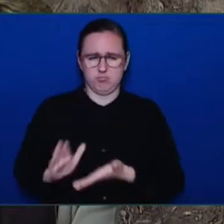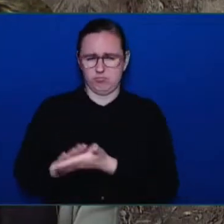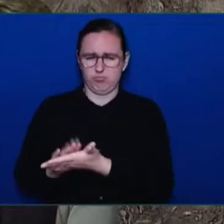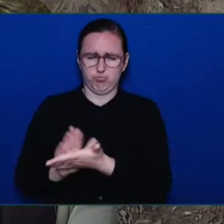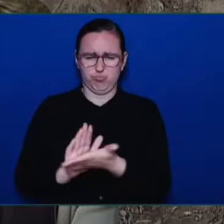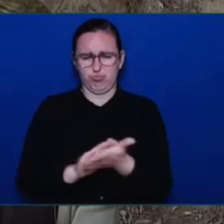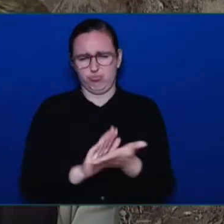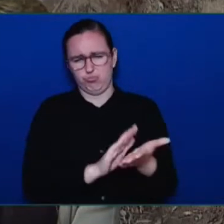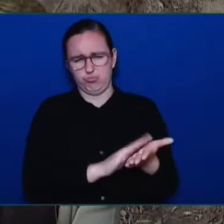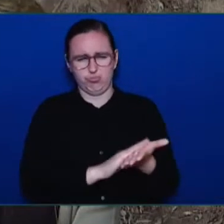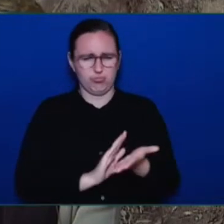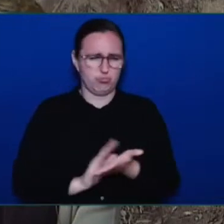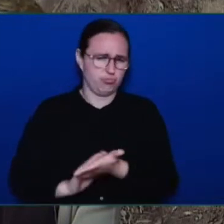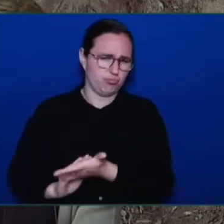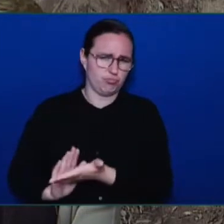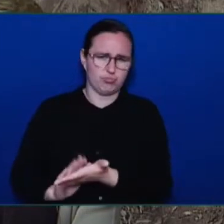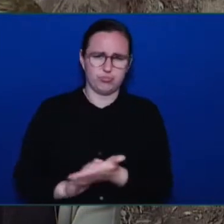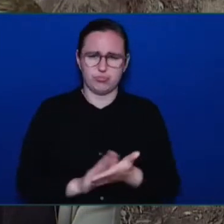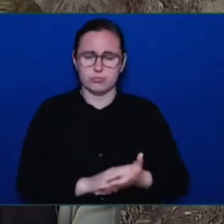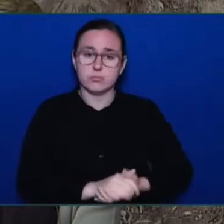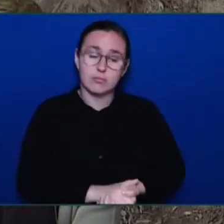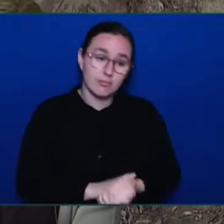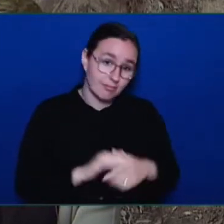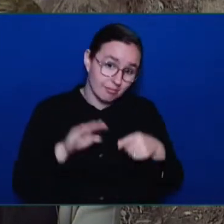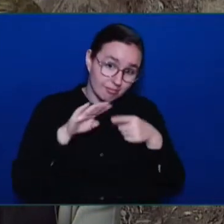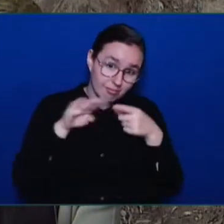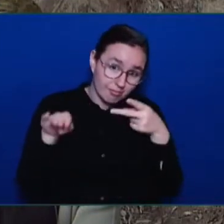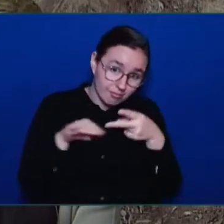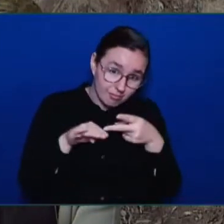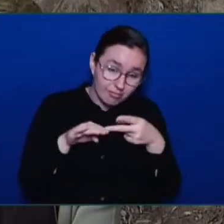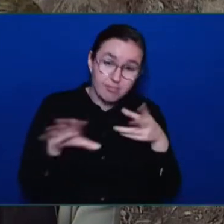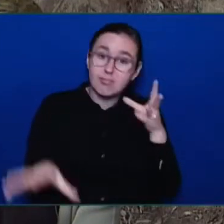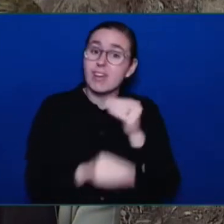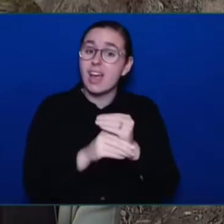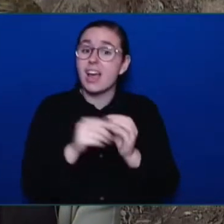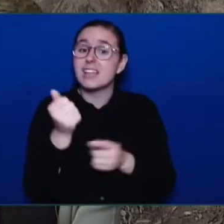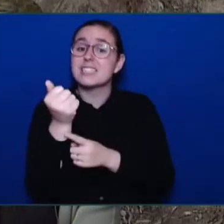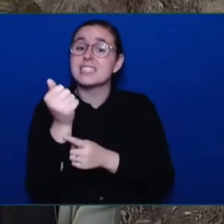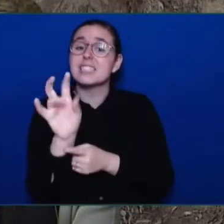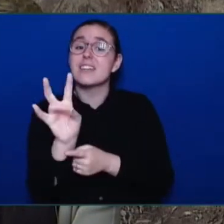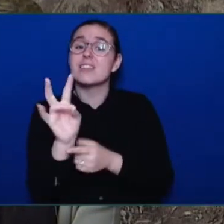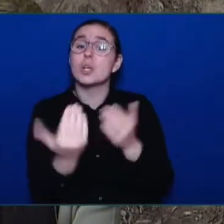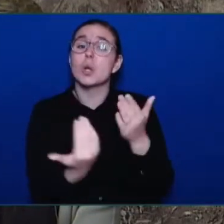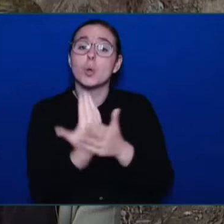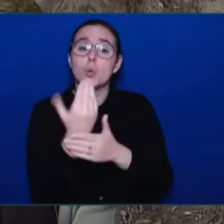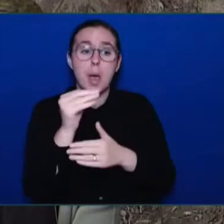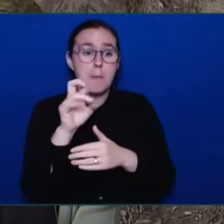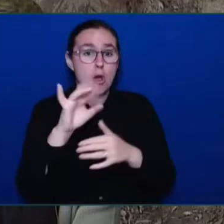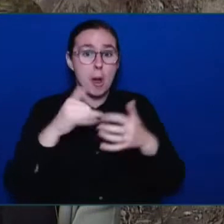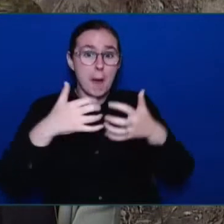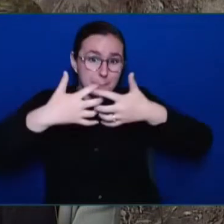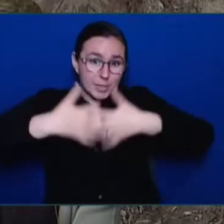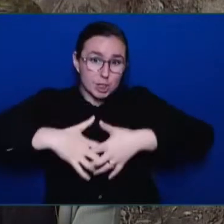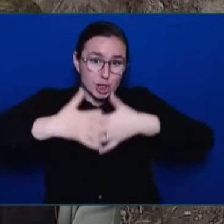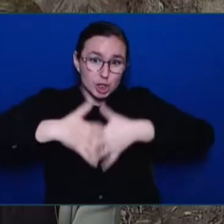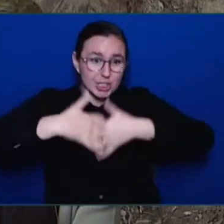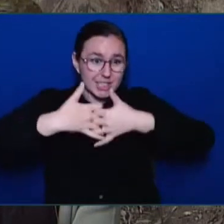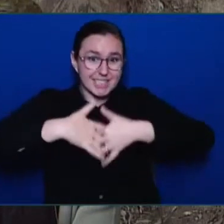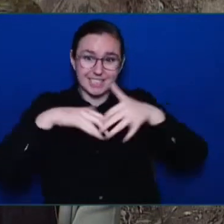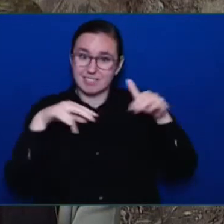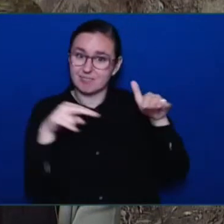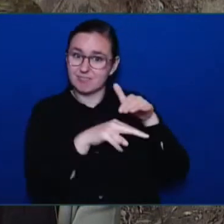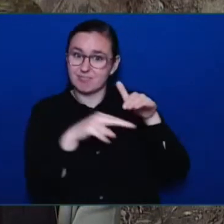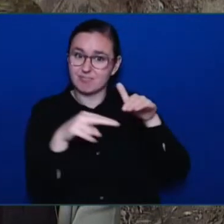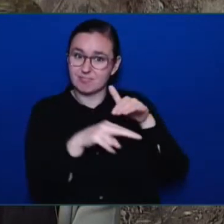We've added 17 new MRI machines. We've added, on an annual basis, 120,000 more exams, Honourable Speaker. We've done a